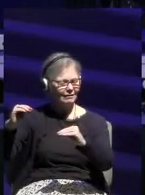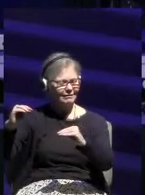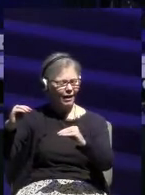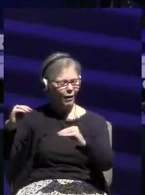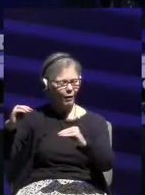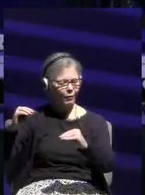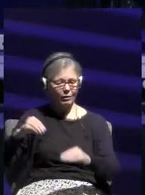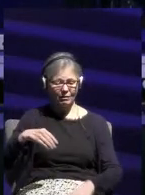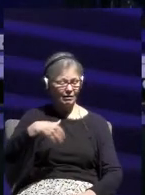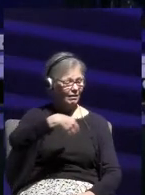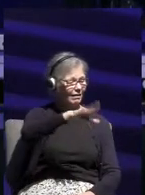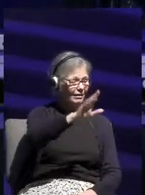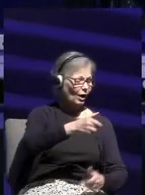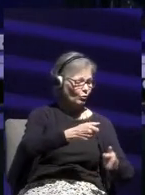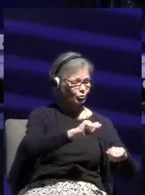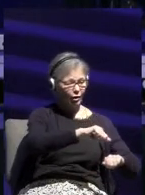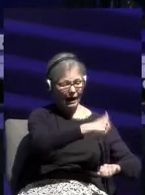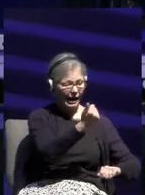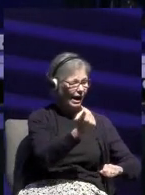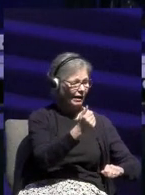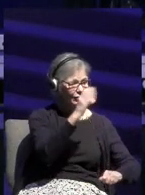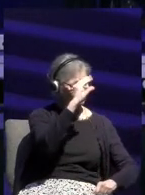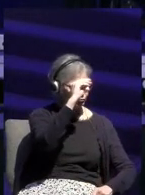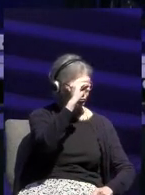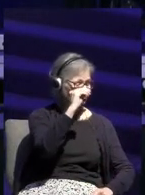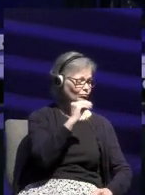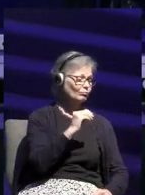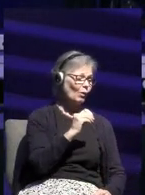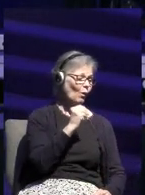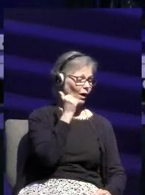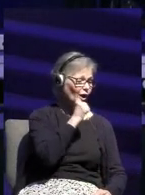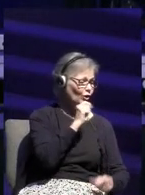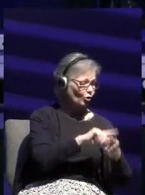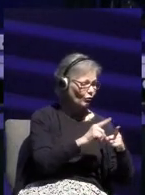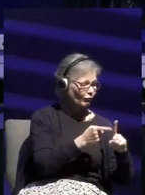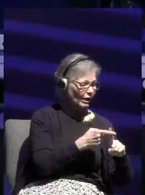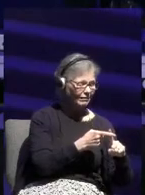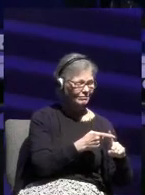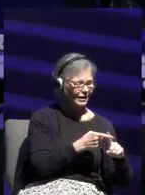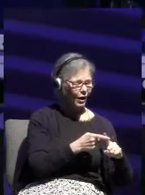saying go try to find another girlfriend or a boyfriend. He's not saying